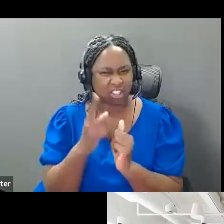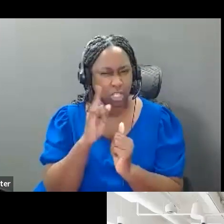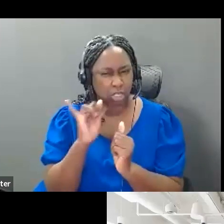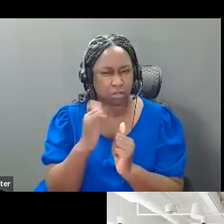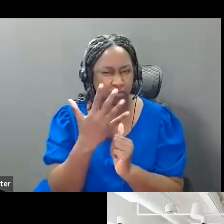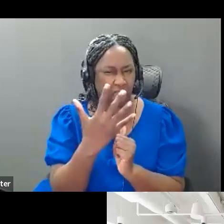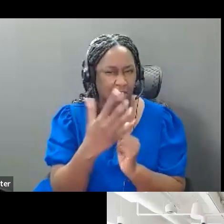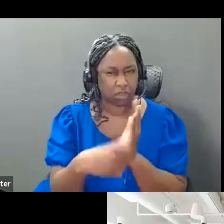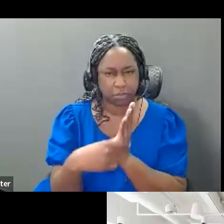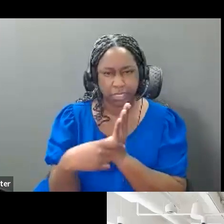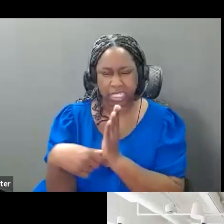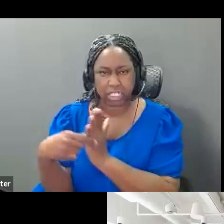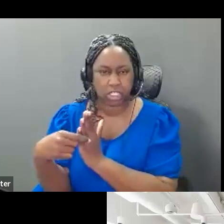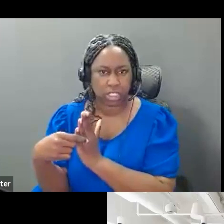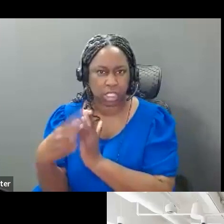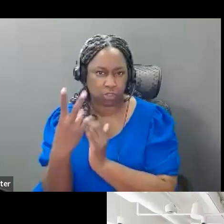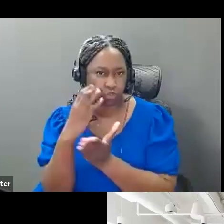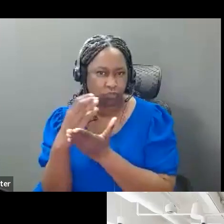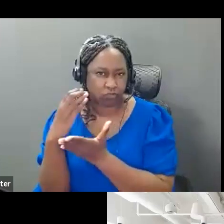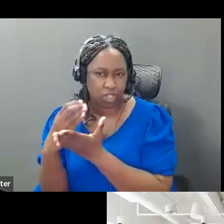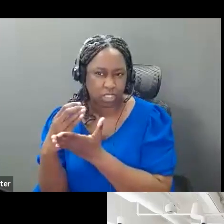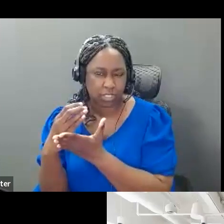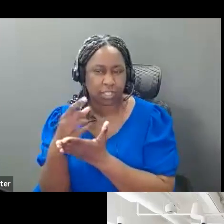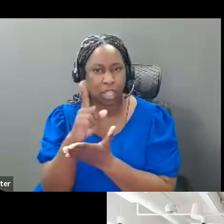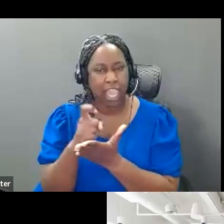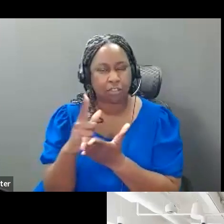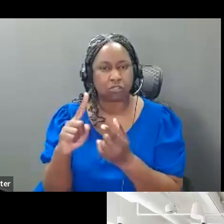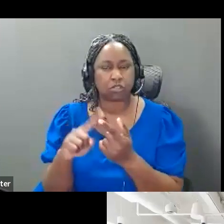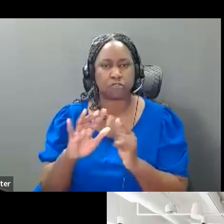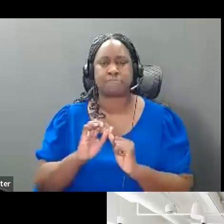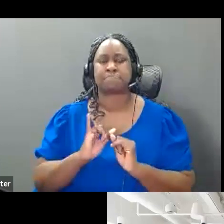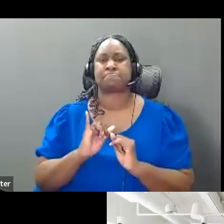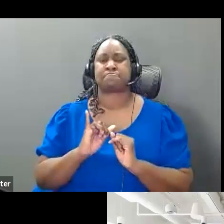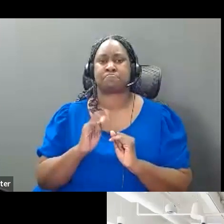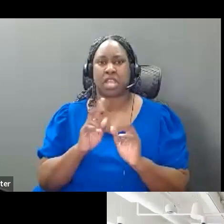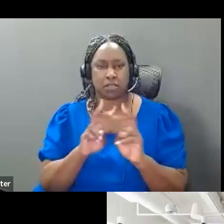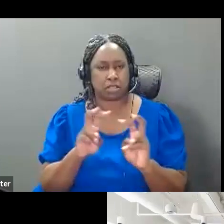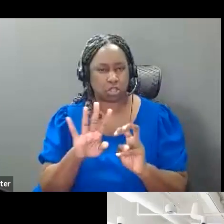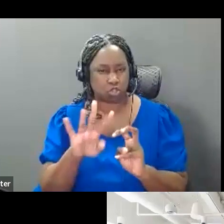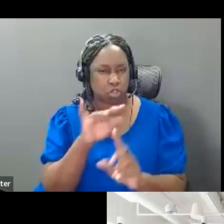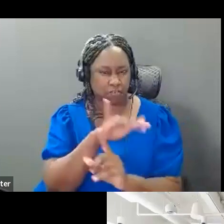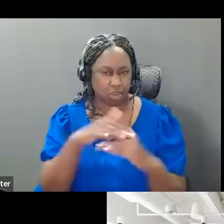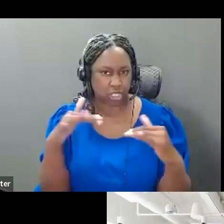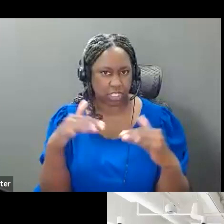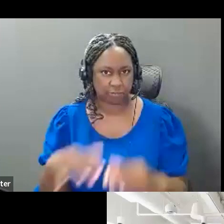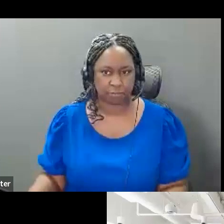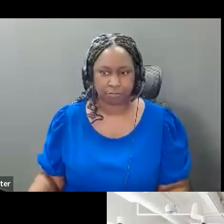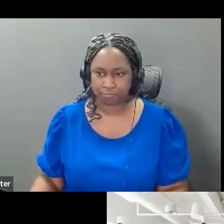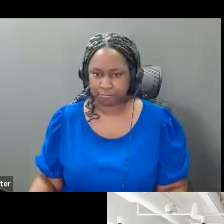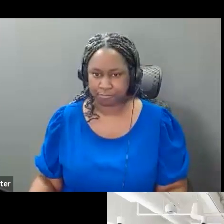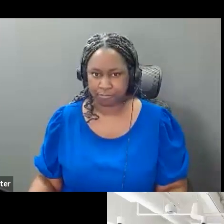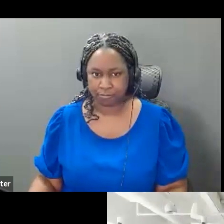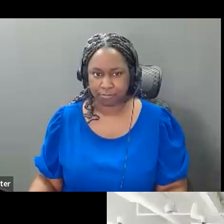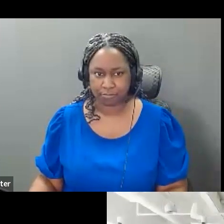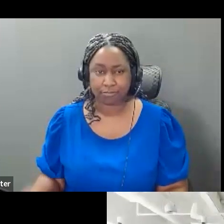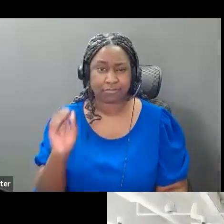5 publications that each have 2 photos? And so I think you just kind of have to pull back a little bit and look at your diversity from that angle. Yeah,